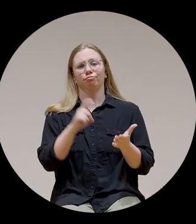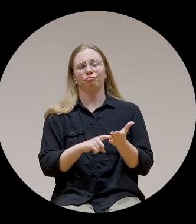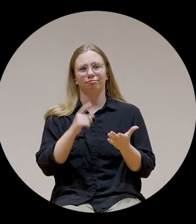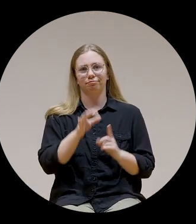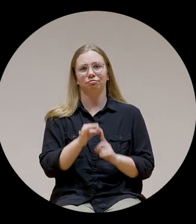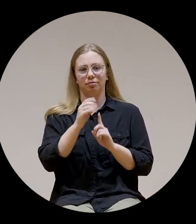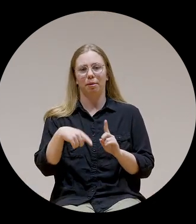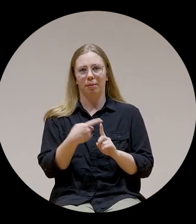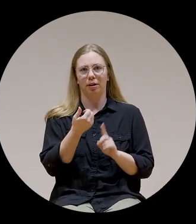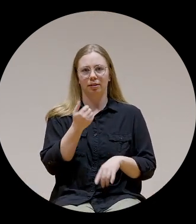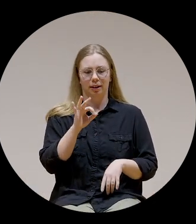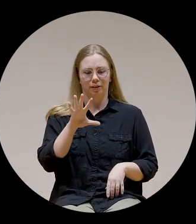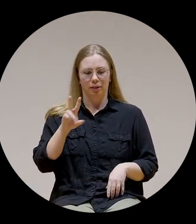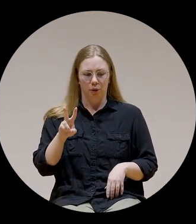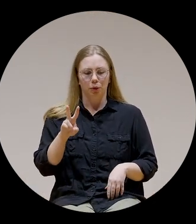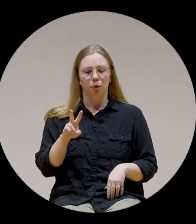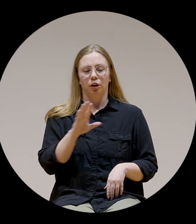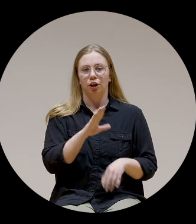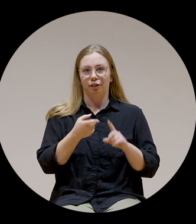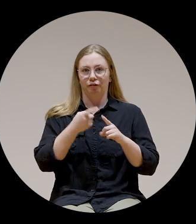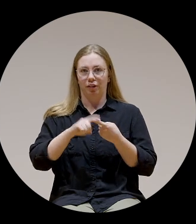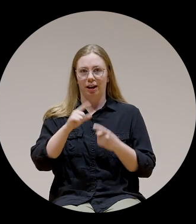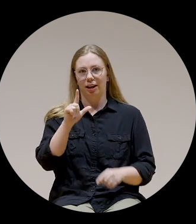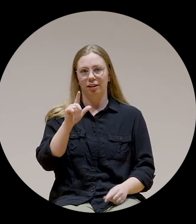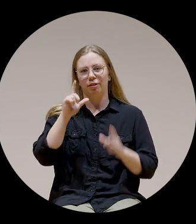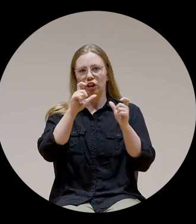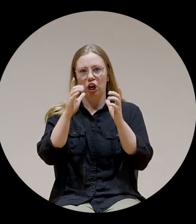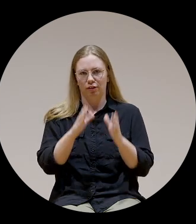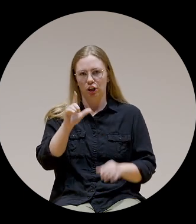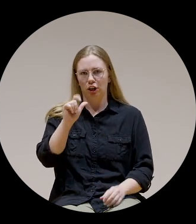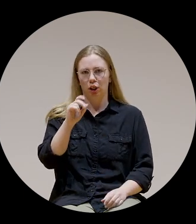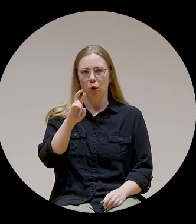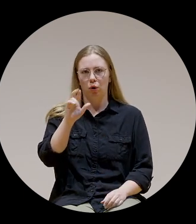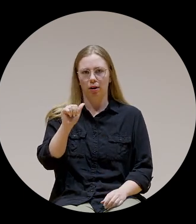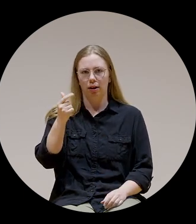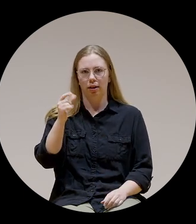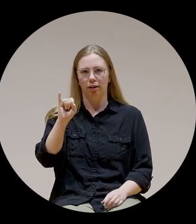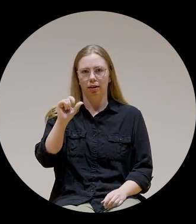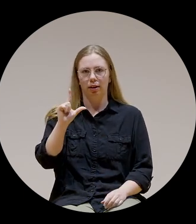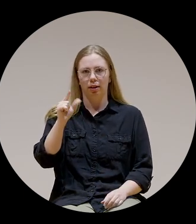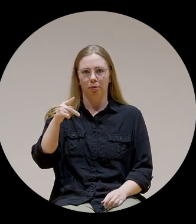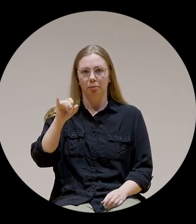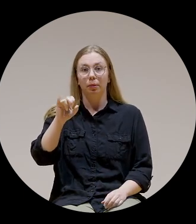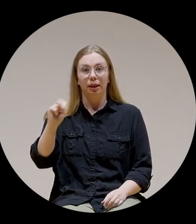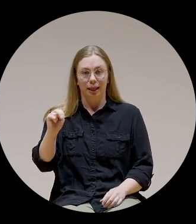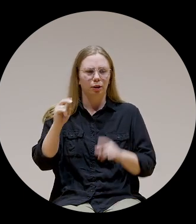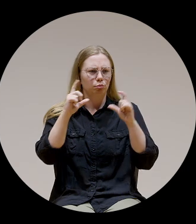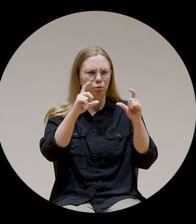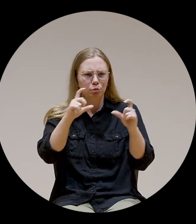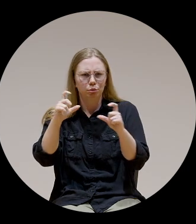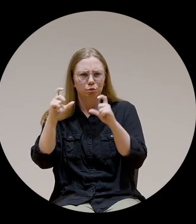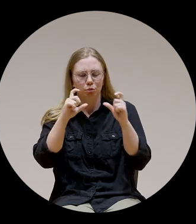in 1952, photographer Laura Gilpin took this and many other photos of the three titans